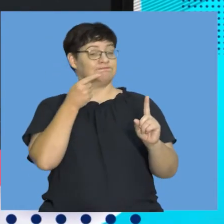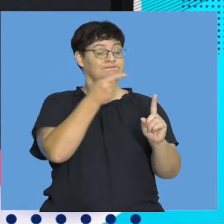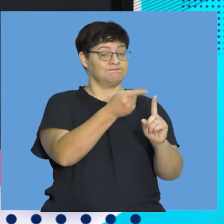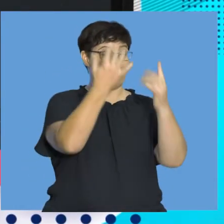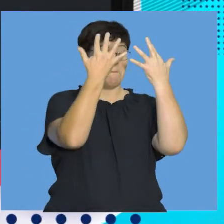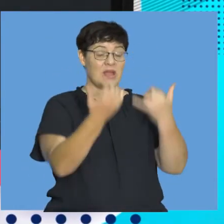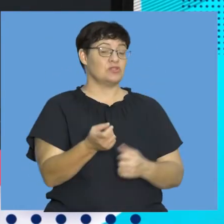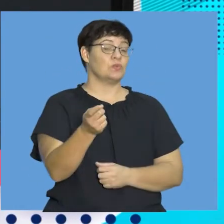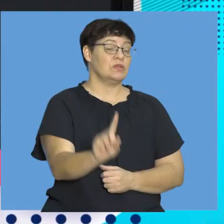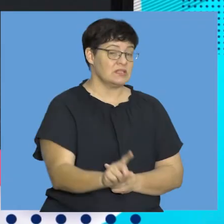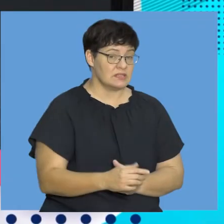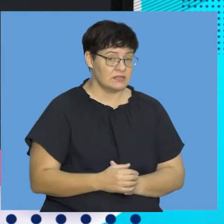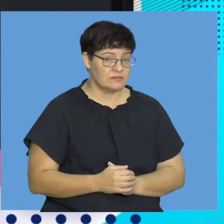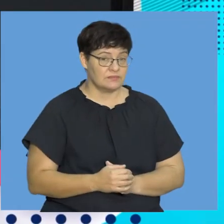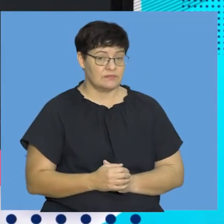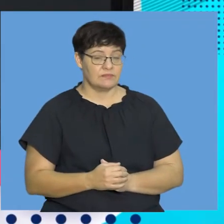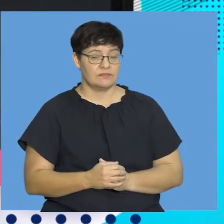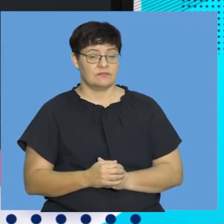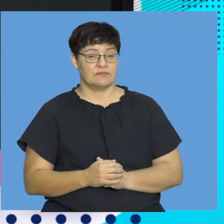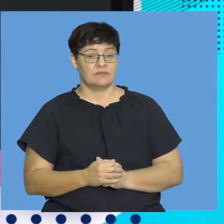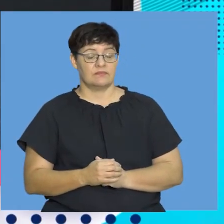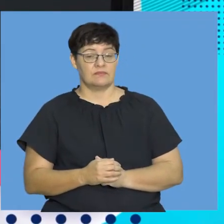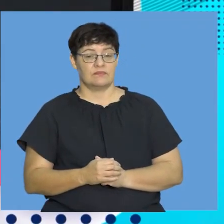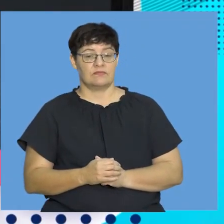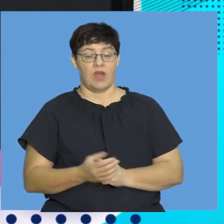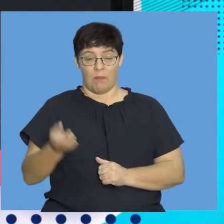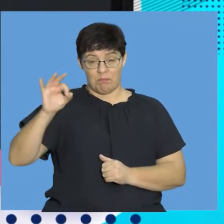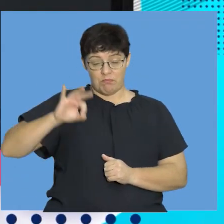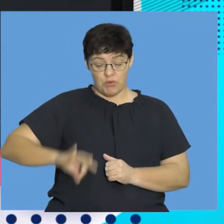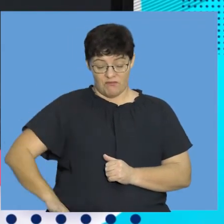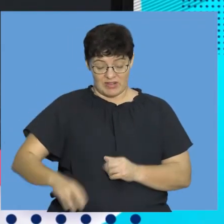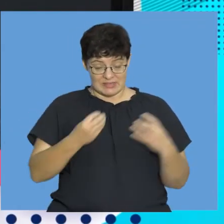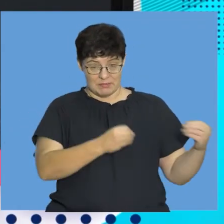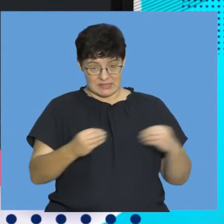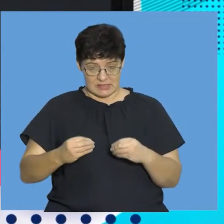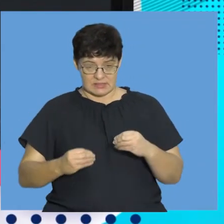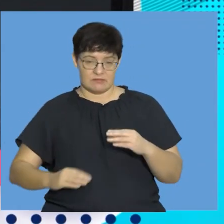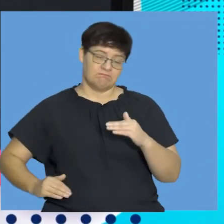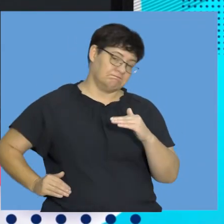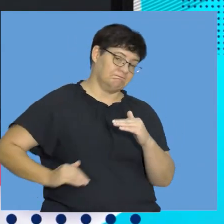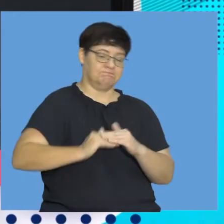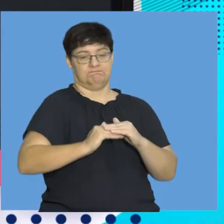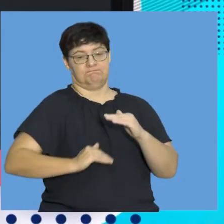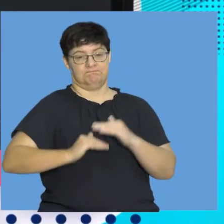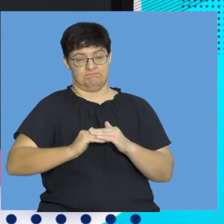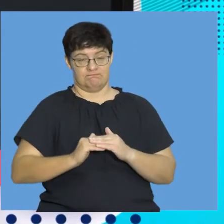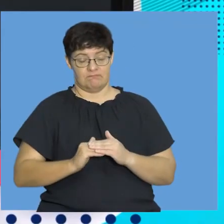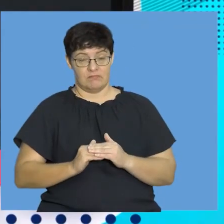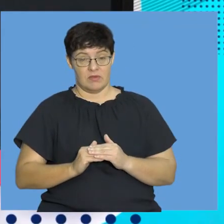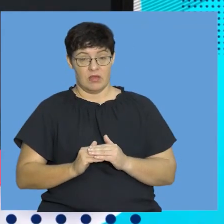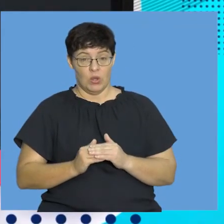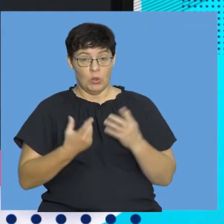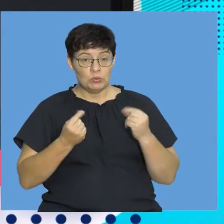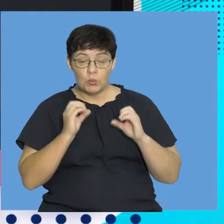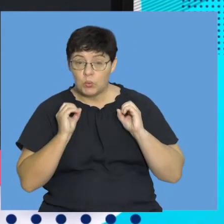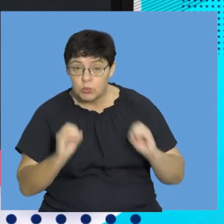ultimate purpose of a budget is to maximize the profits of a business.